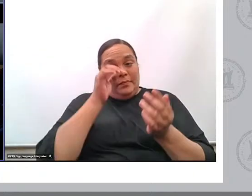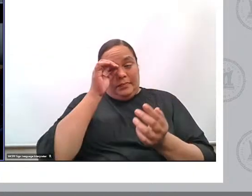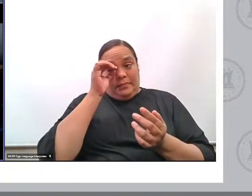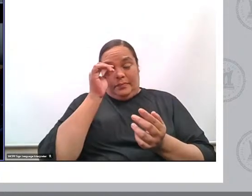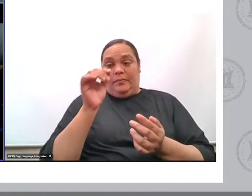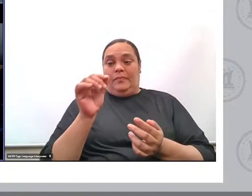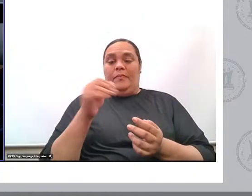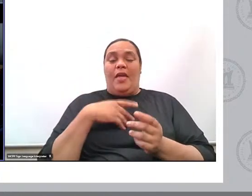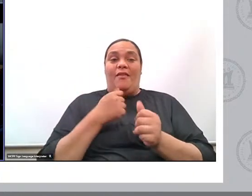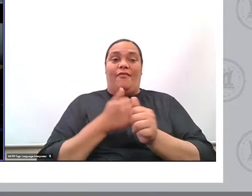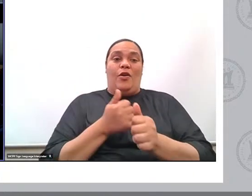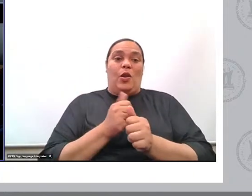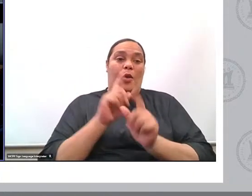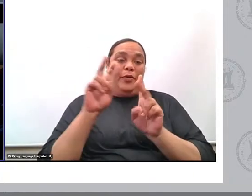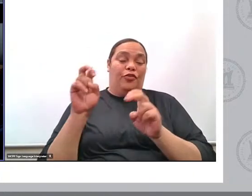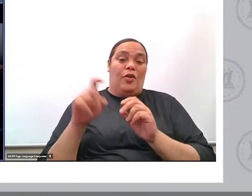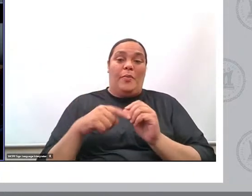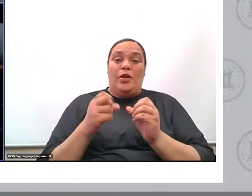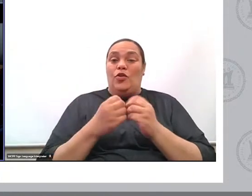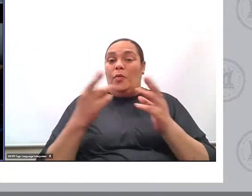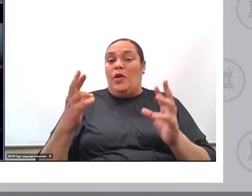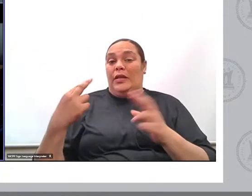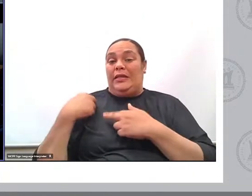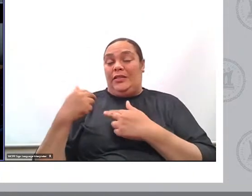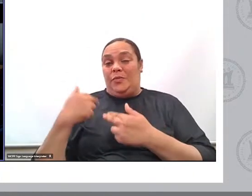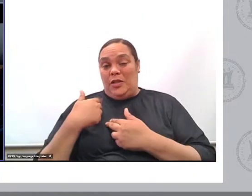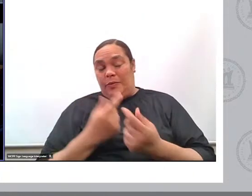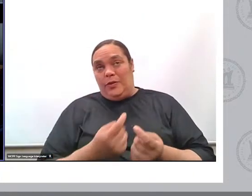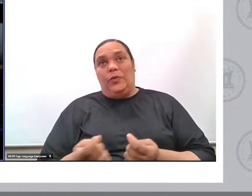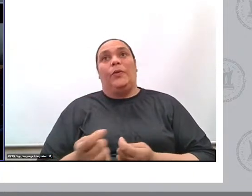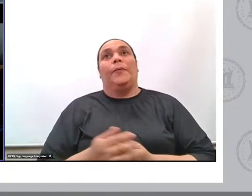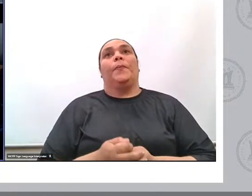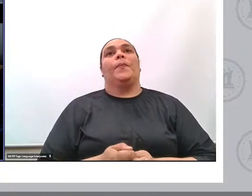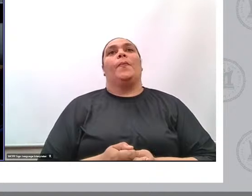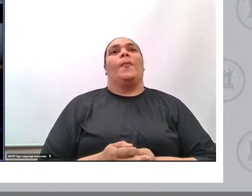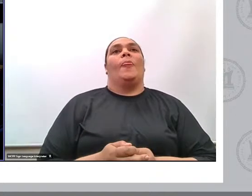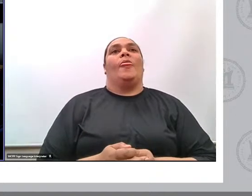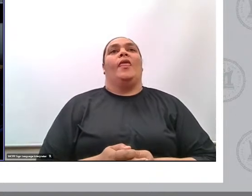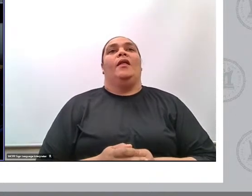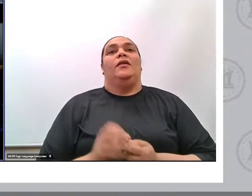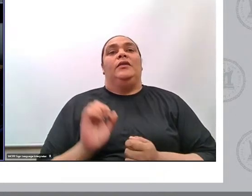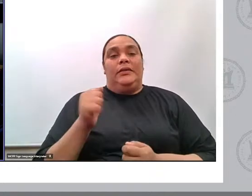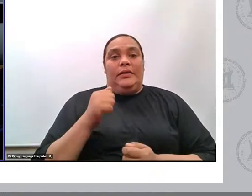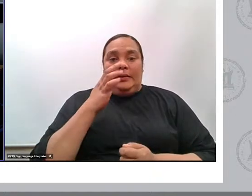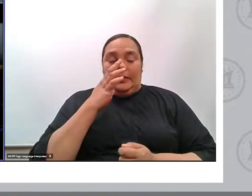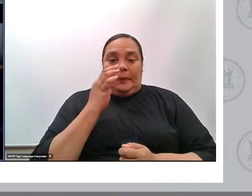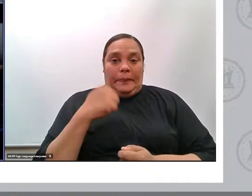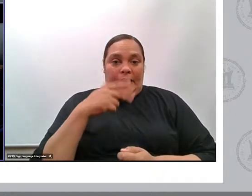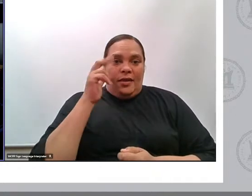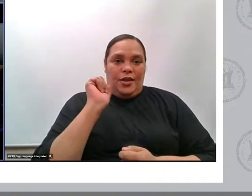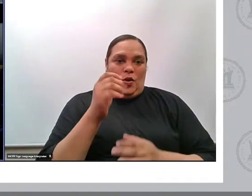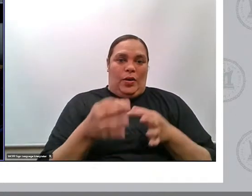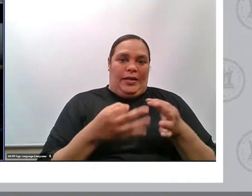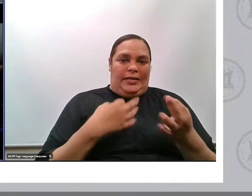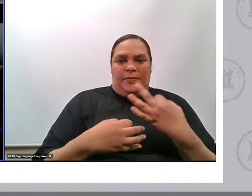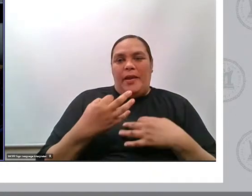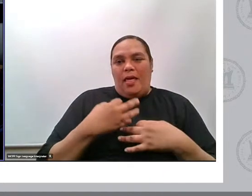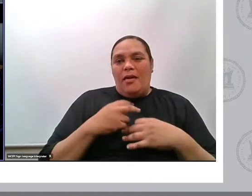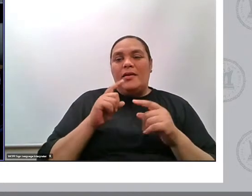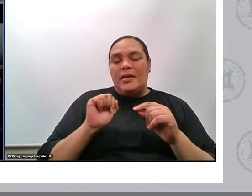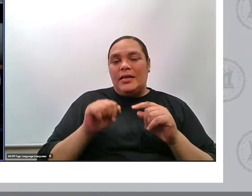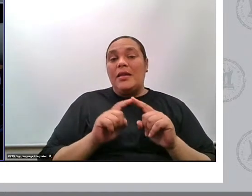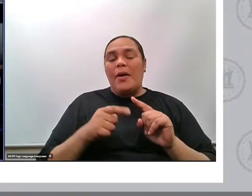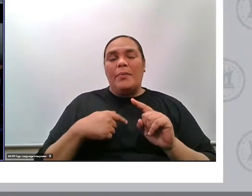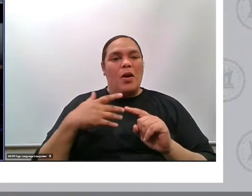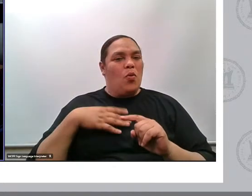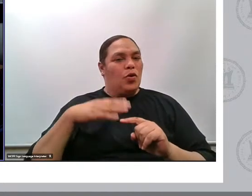on the issue of too many responsibilities. I hear your explanation. However, I want to know, what